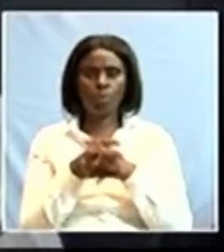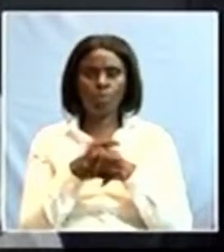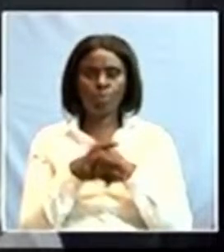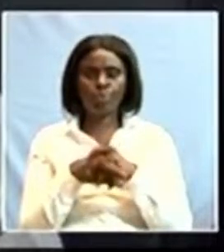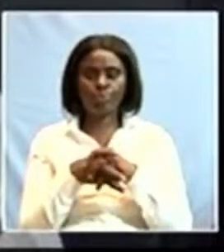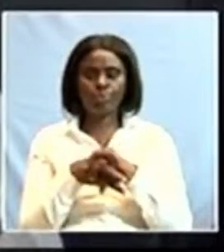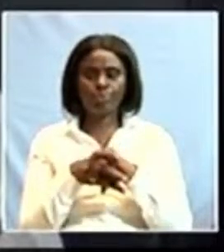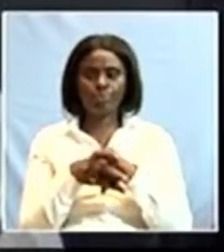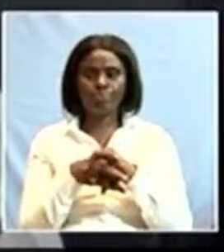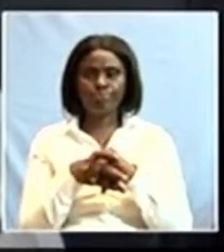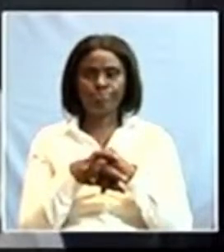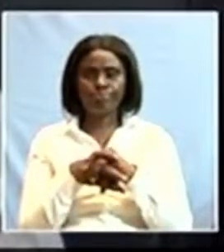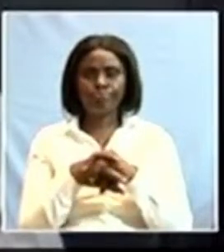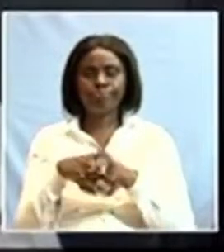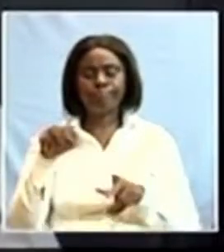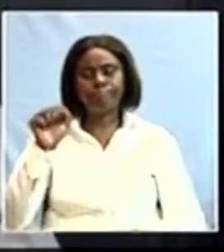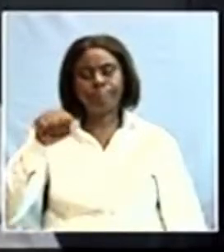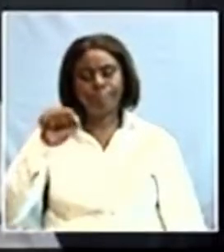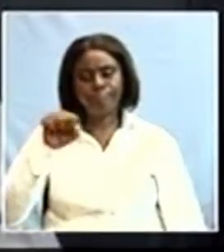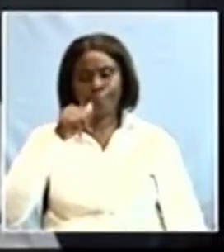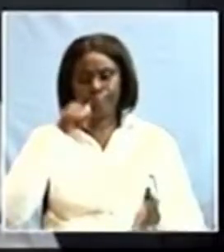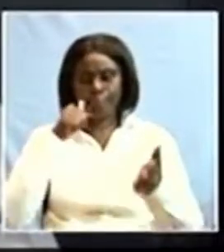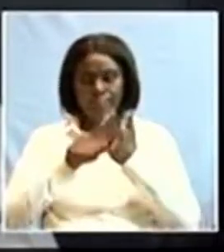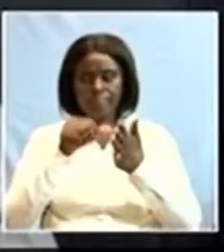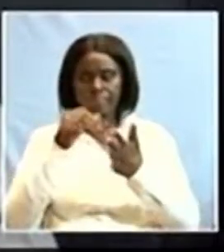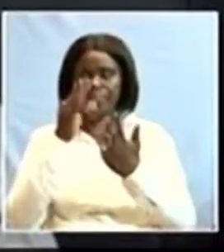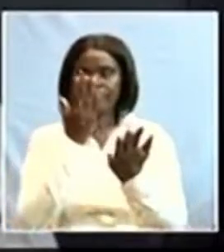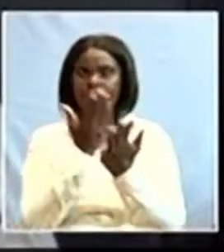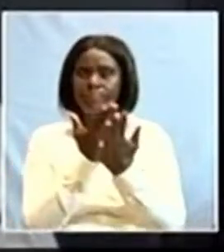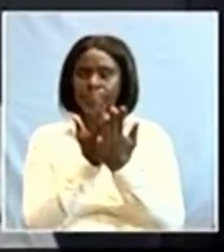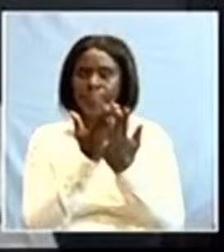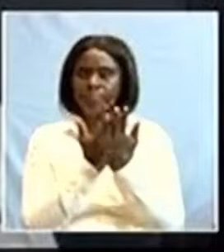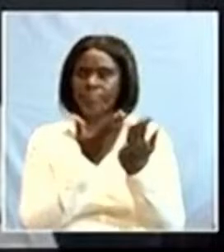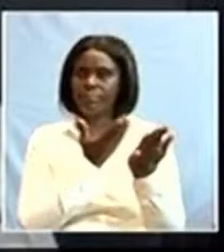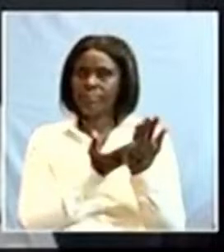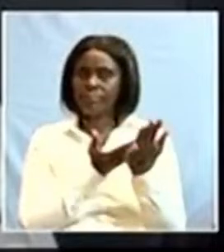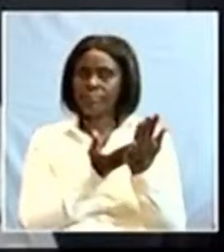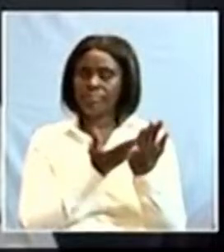Letter of bid. Yes, letter of bid.